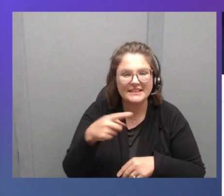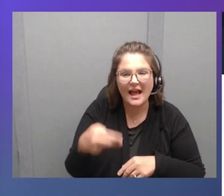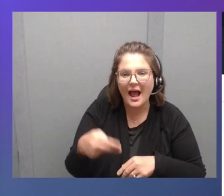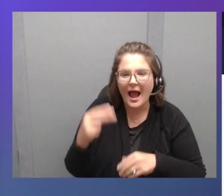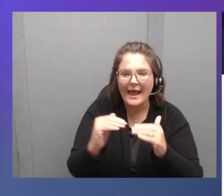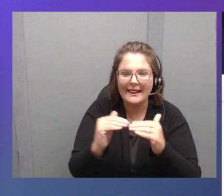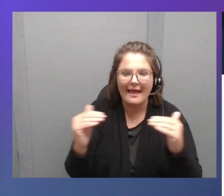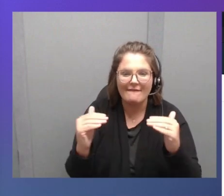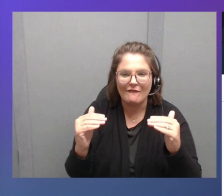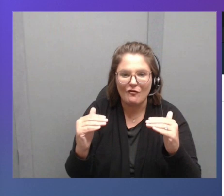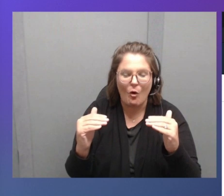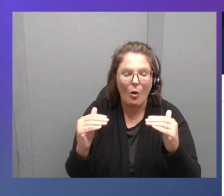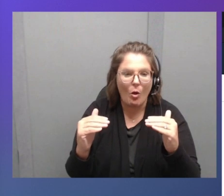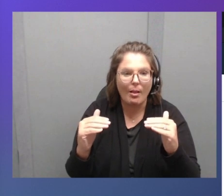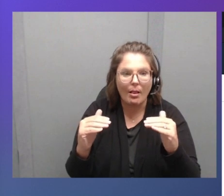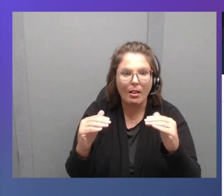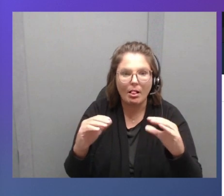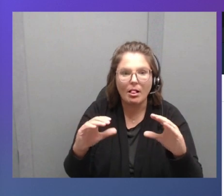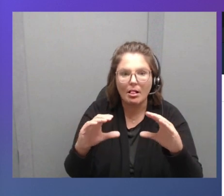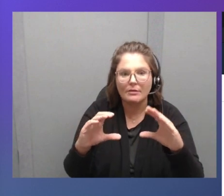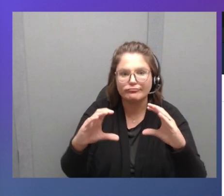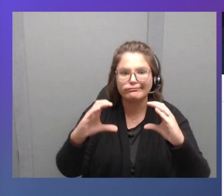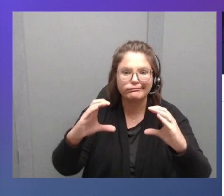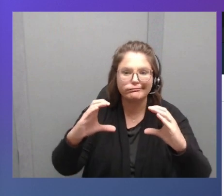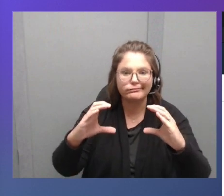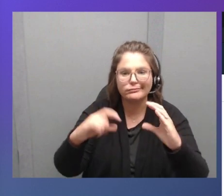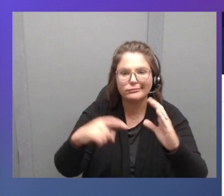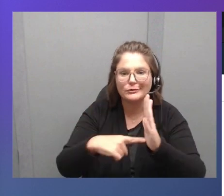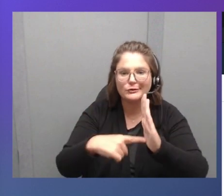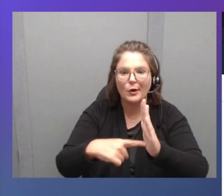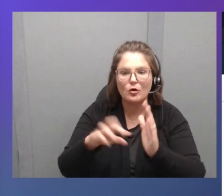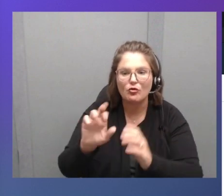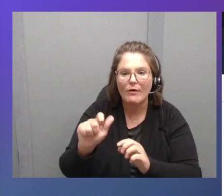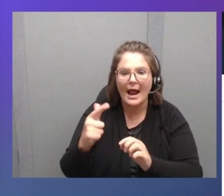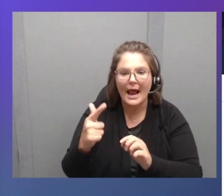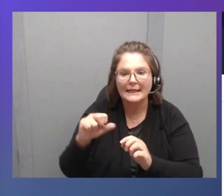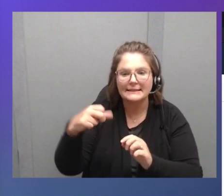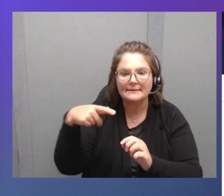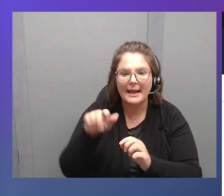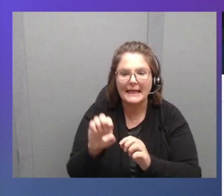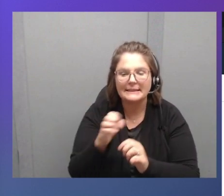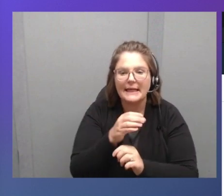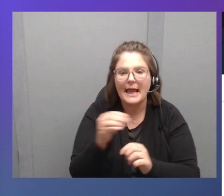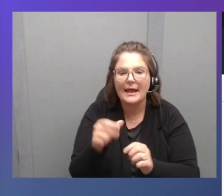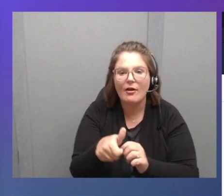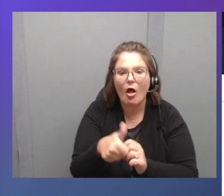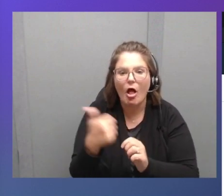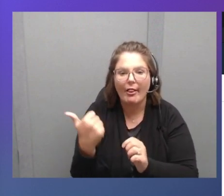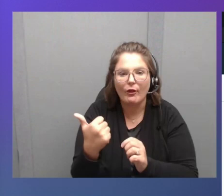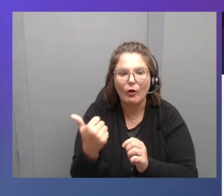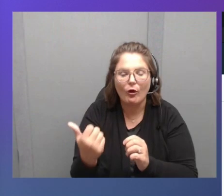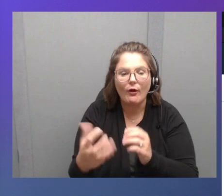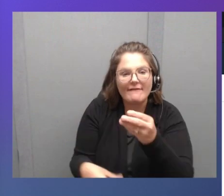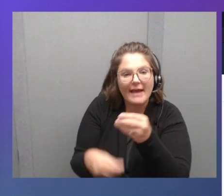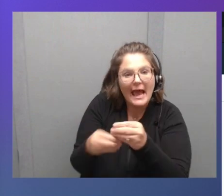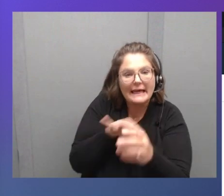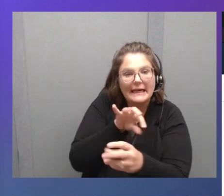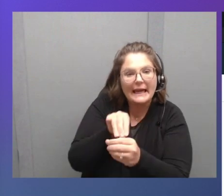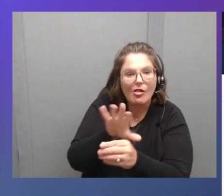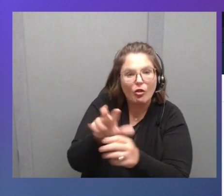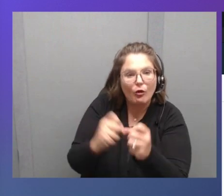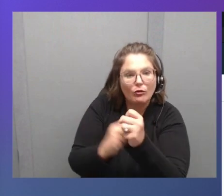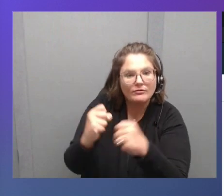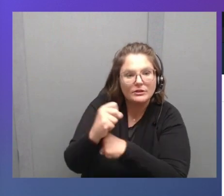the components of Systems Manager that Rackspace and others have built into their architecture. So we'll